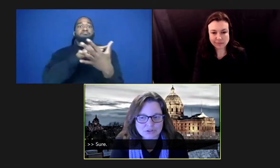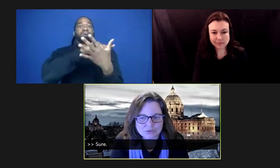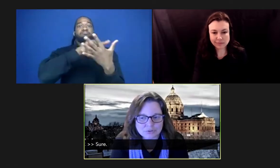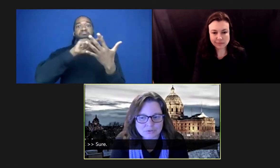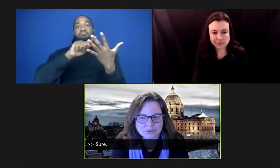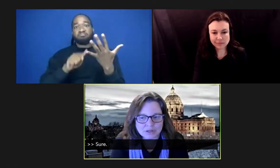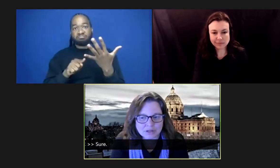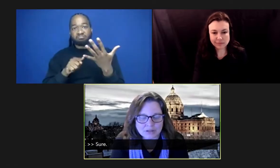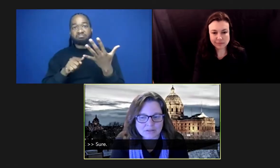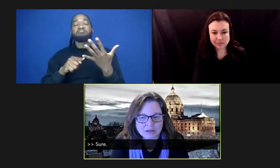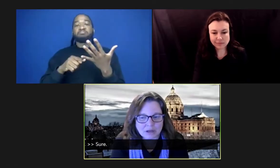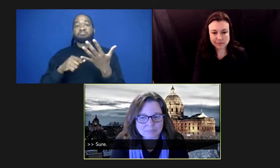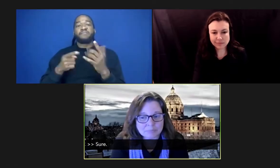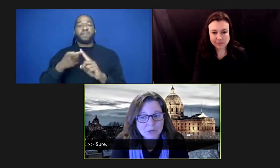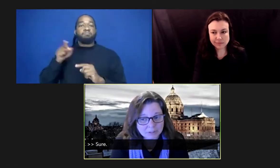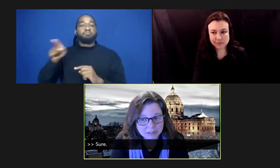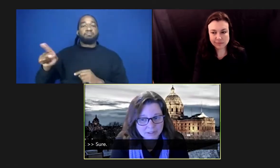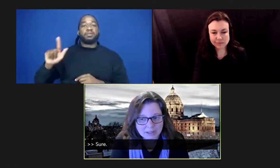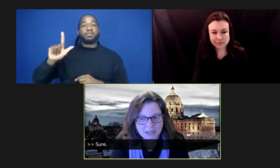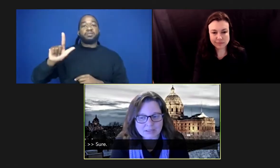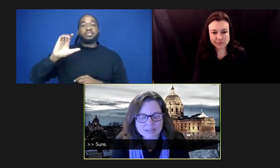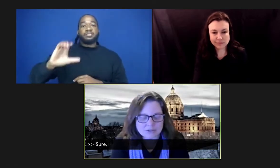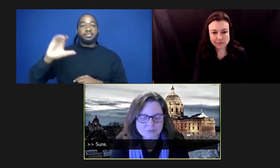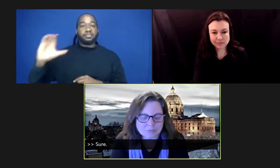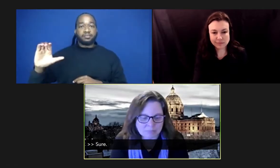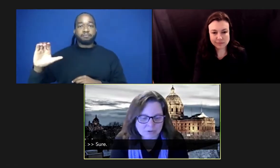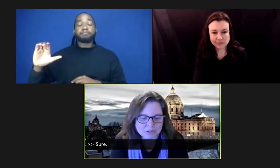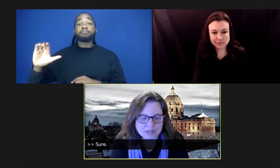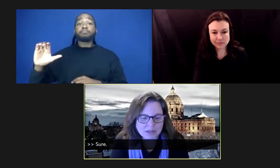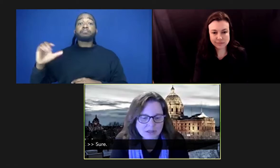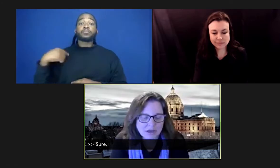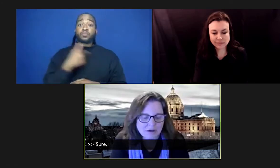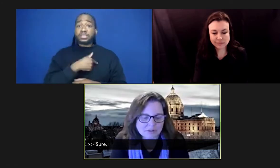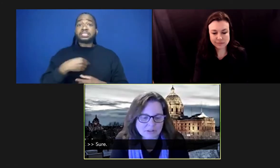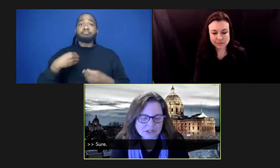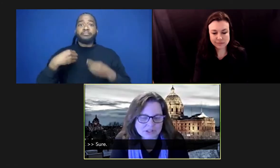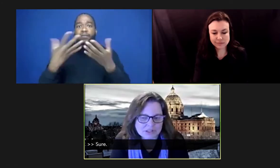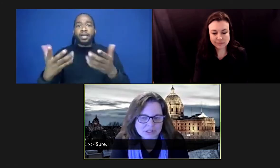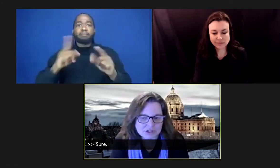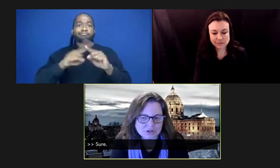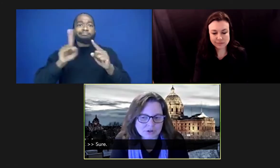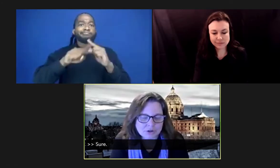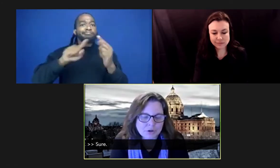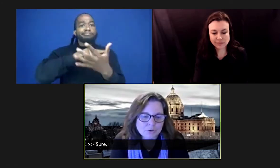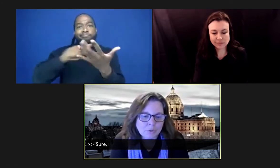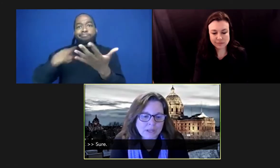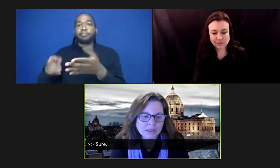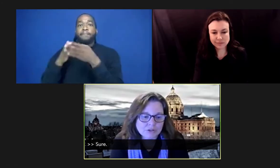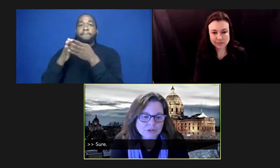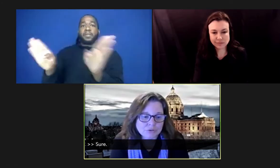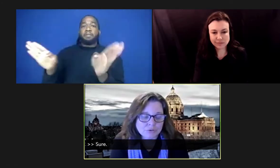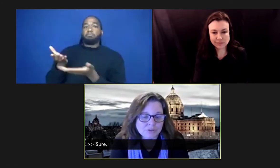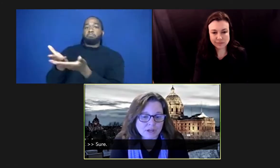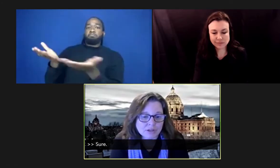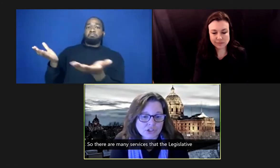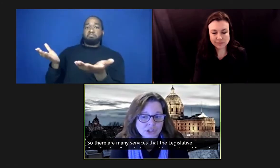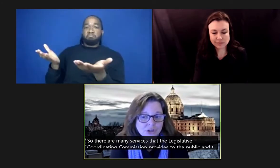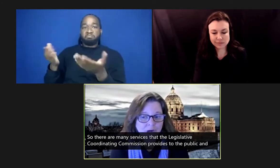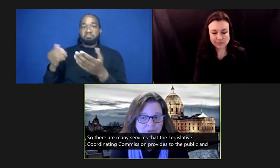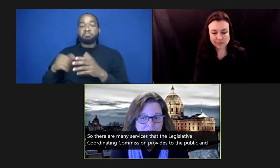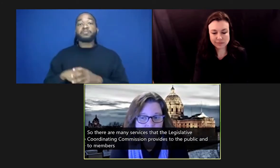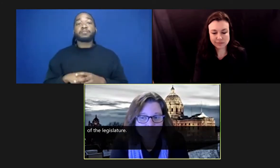provides to the public and to members of the legislature. We do